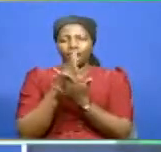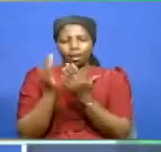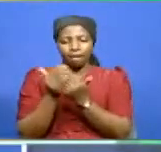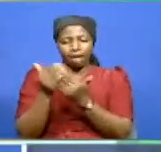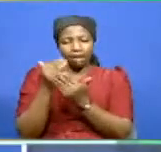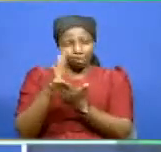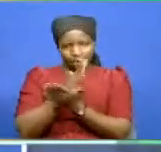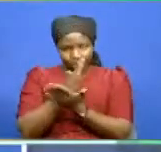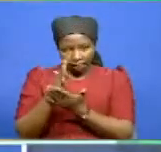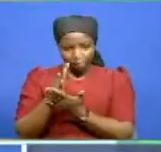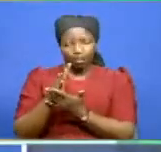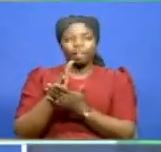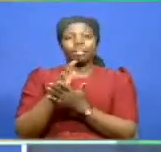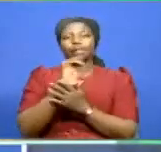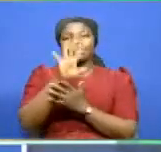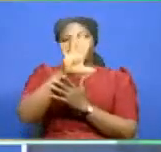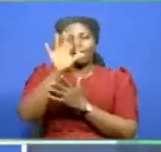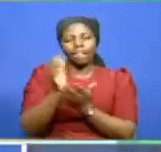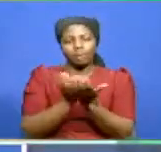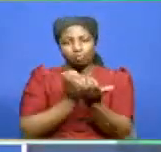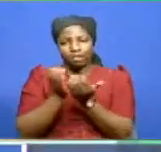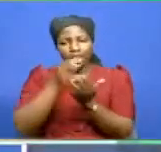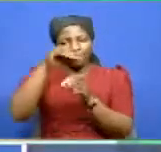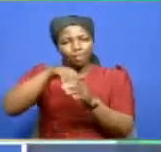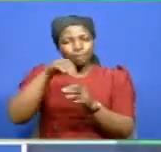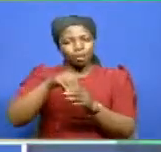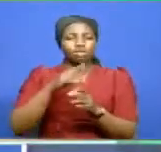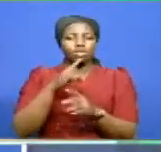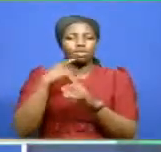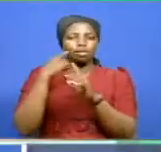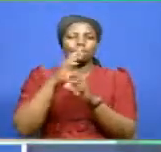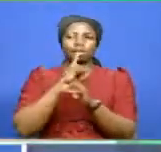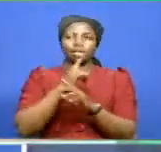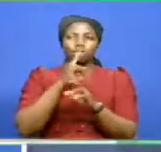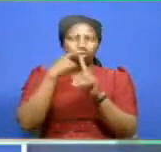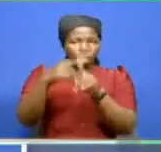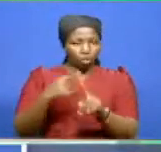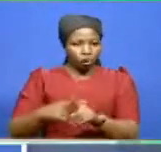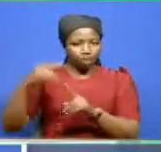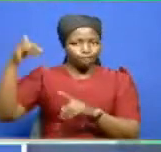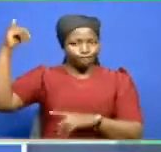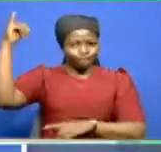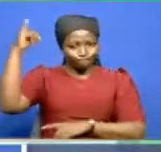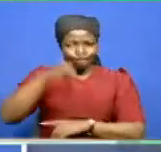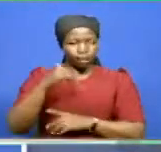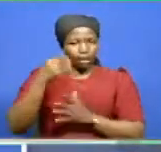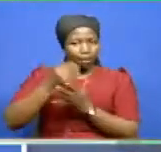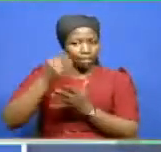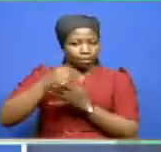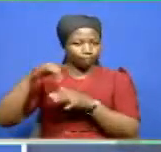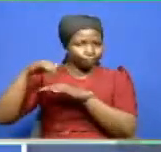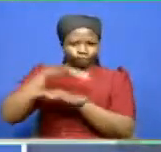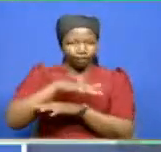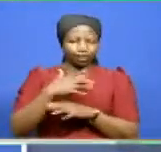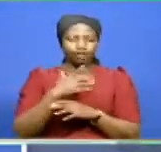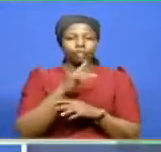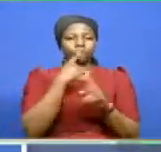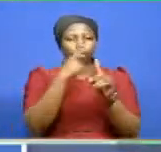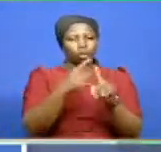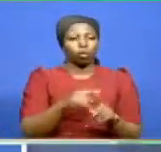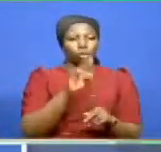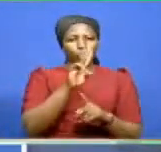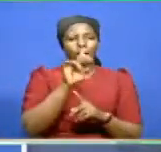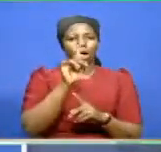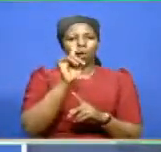East Africa Trade and Investment Report, a total foreign direct investment flow into the region totaled 1.2 trillion shillings